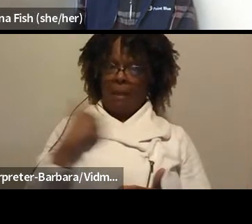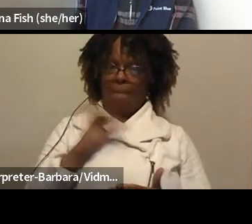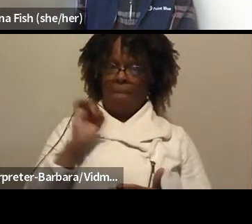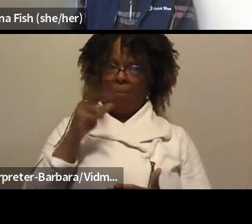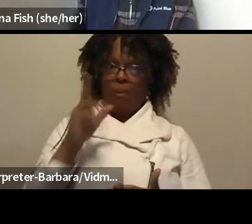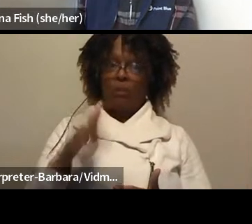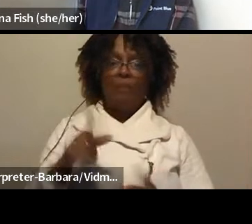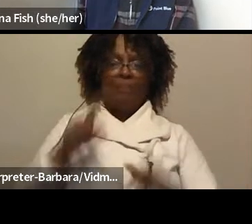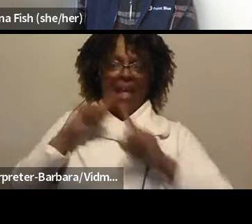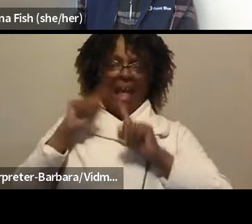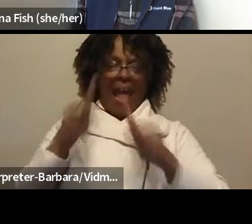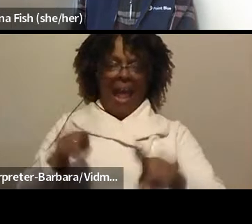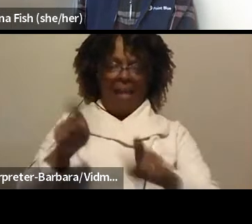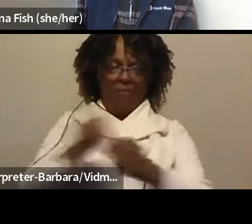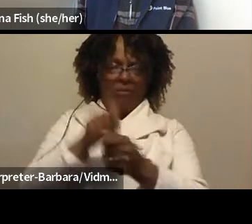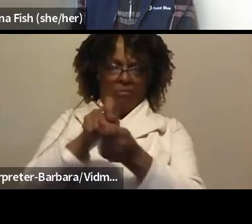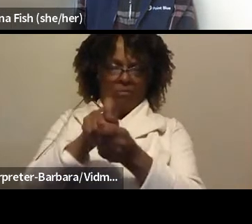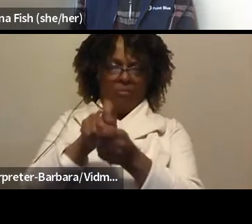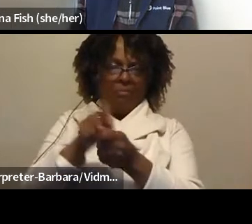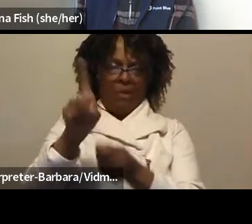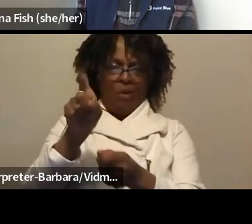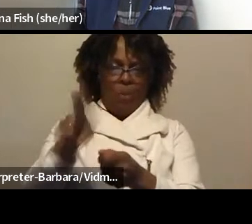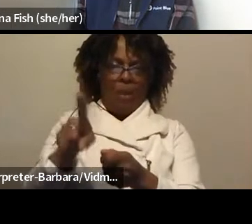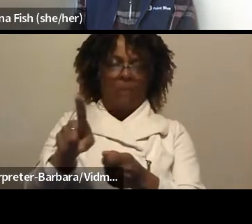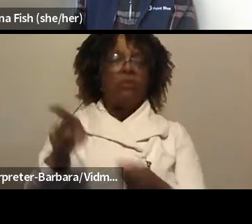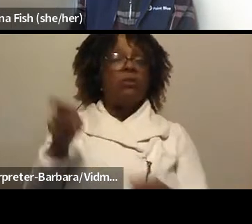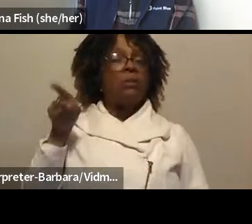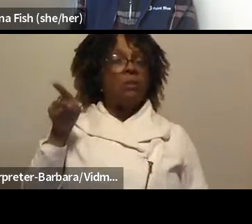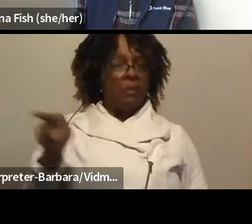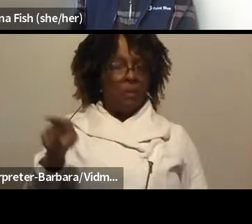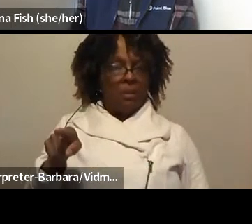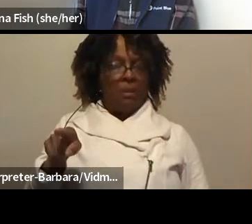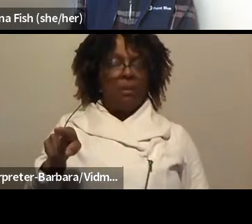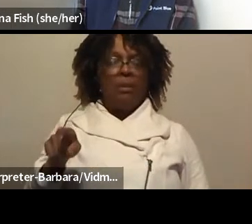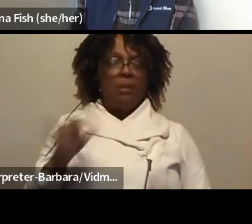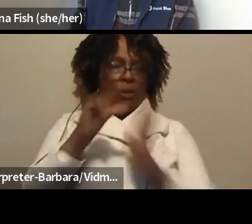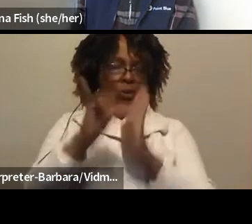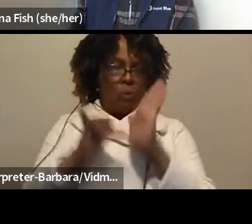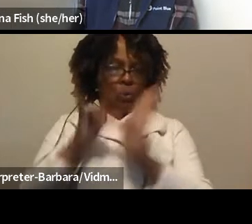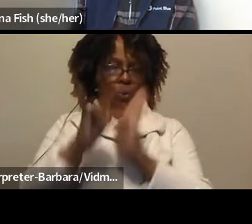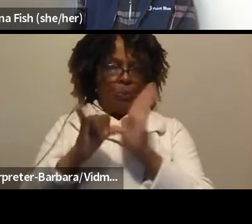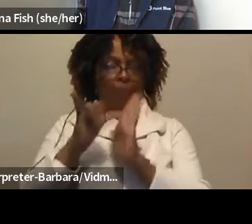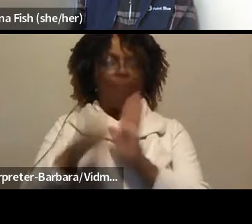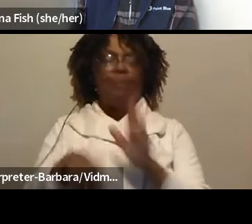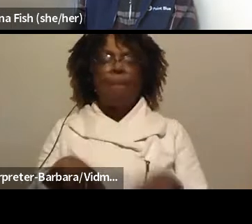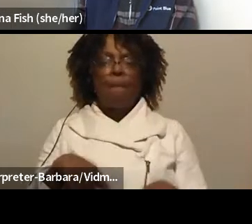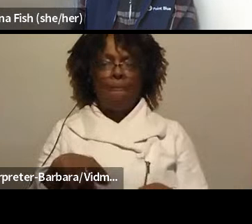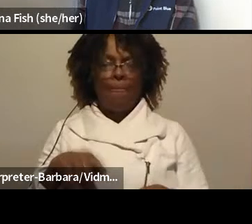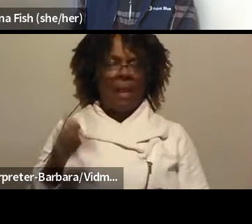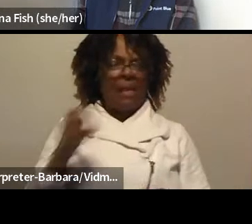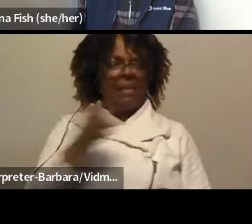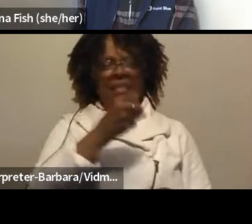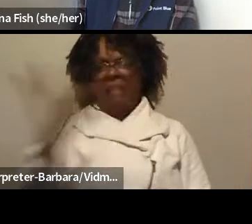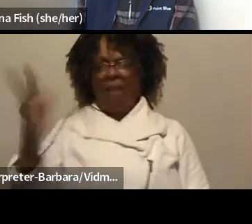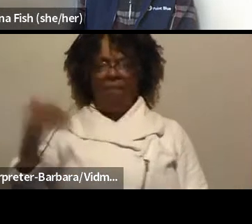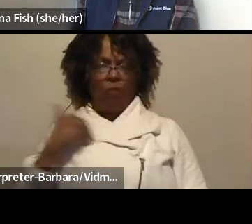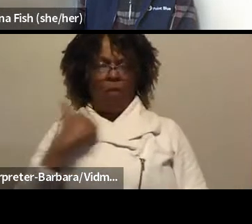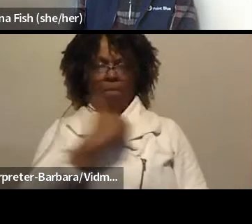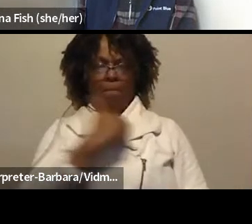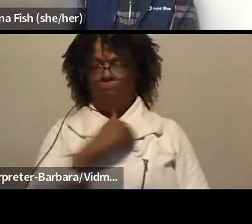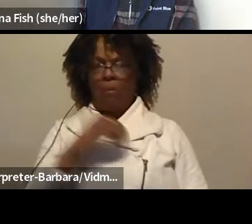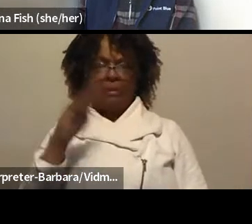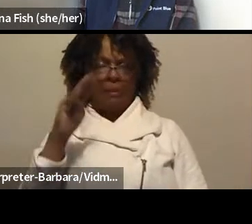YouTube channel. So there are 7 founding Black and Marine Science members, and 4 of